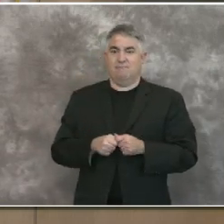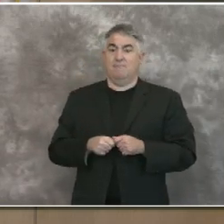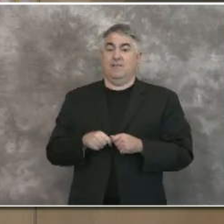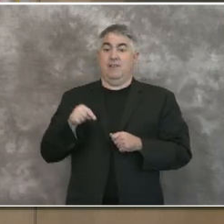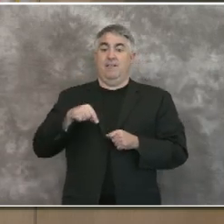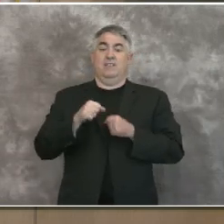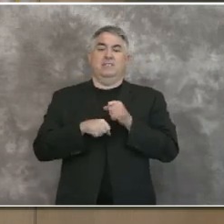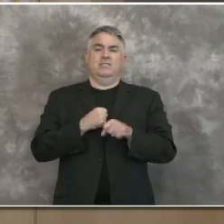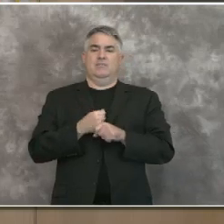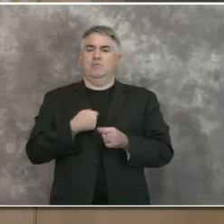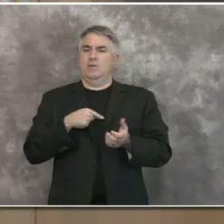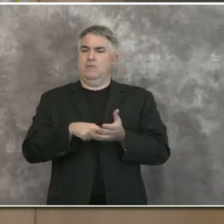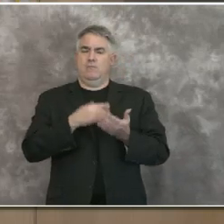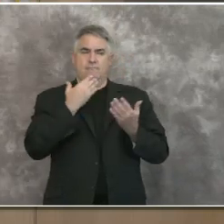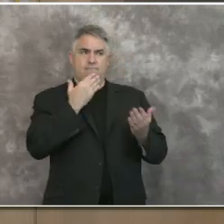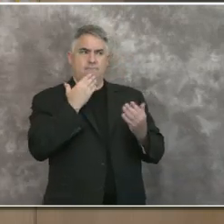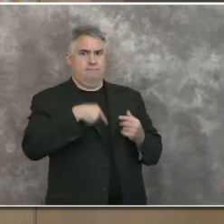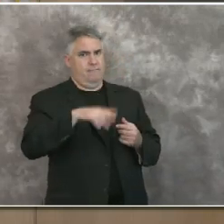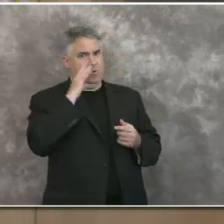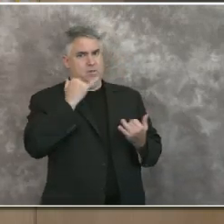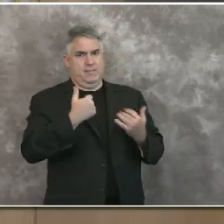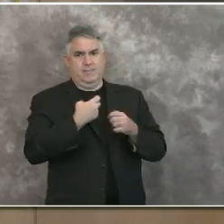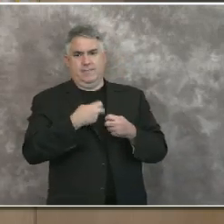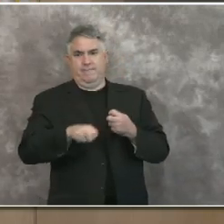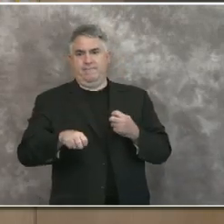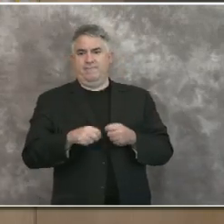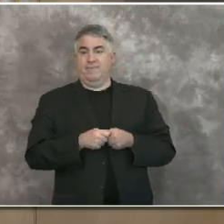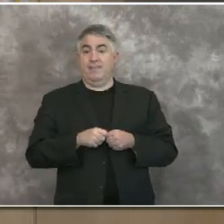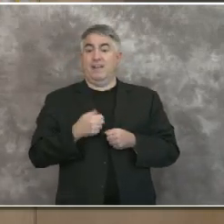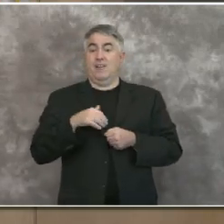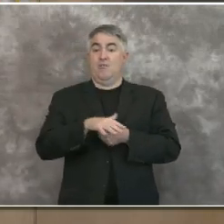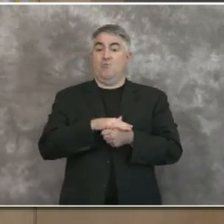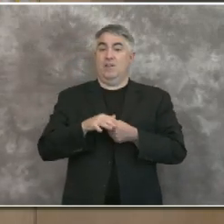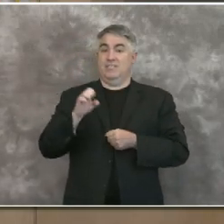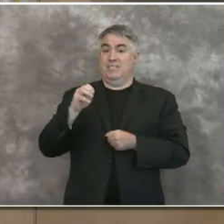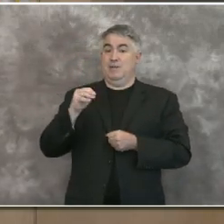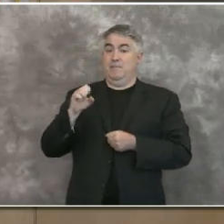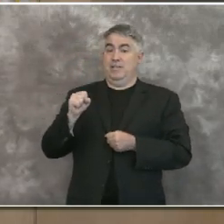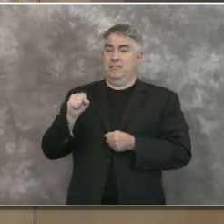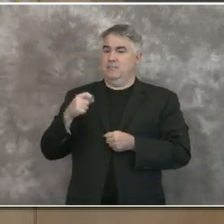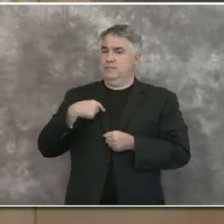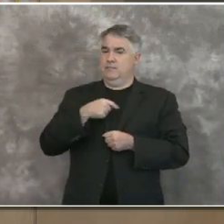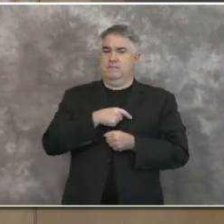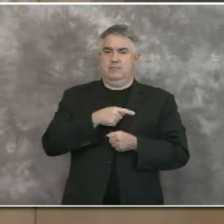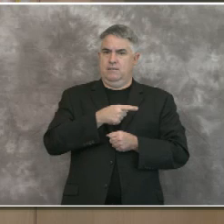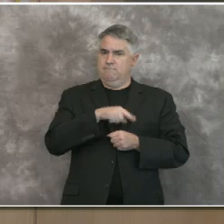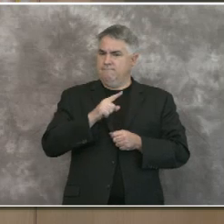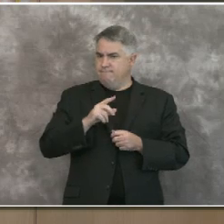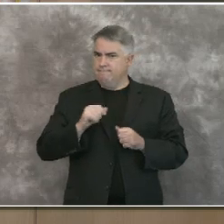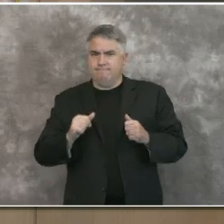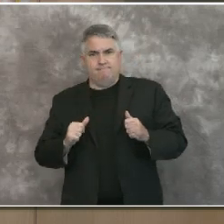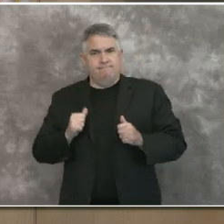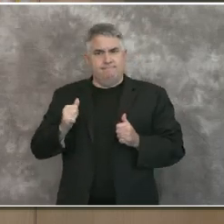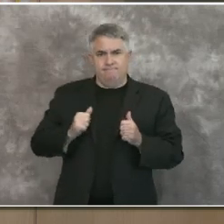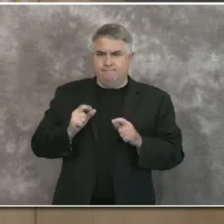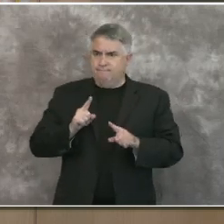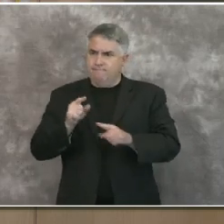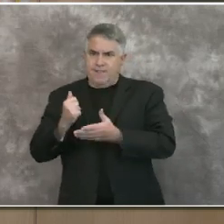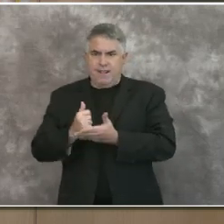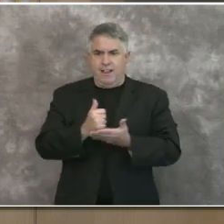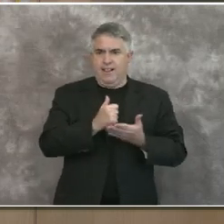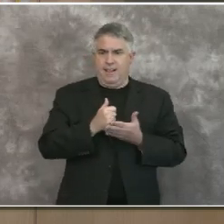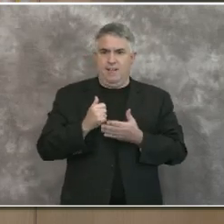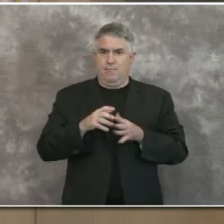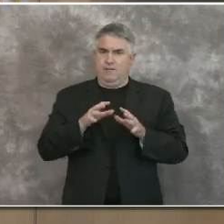special thanks, as our region's EMS personnel have truly been on the front line of responding to this pandemic,